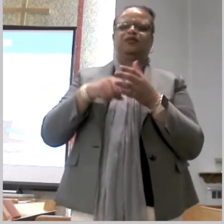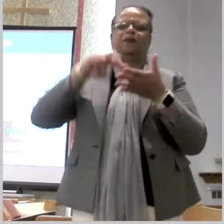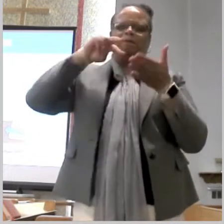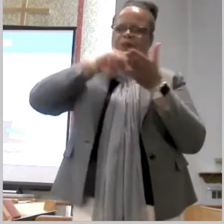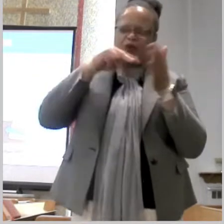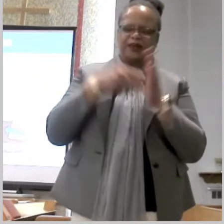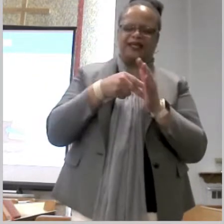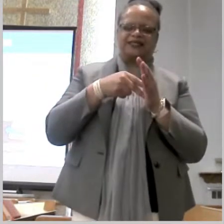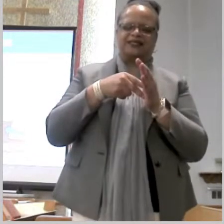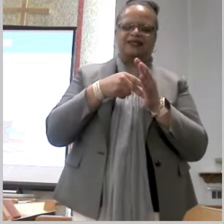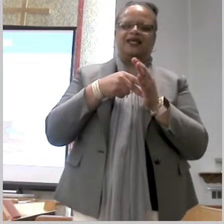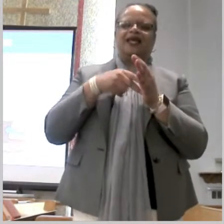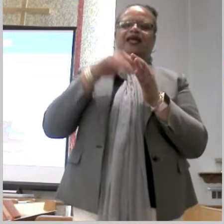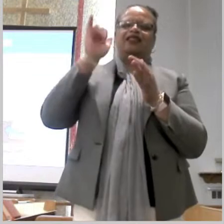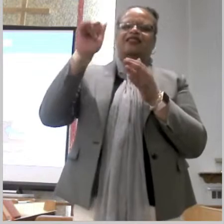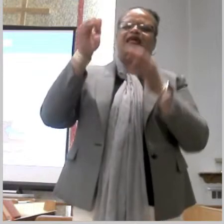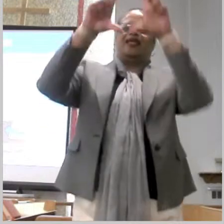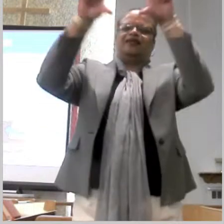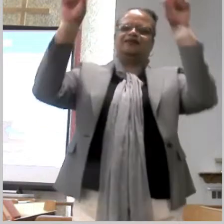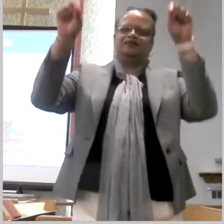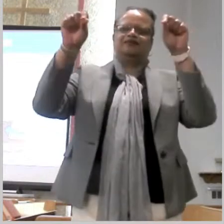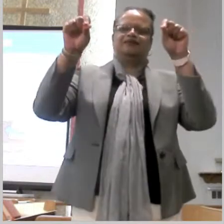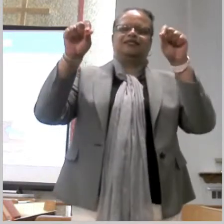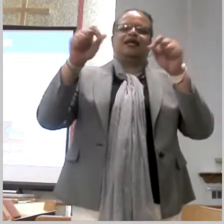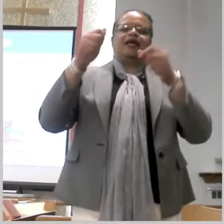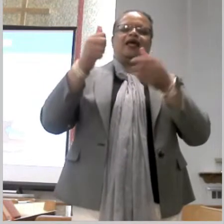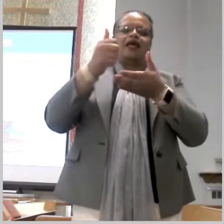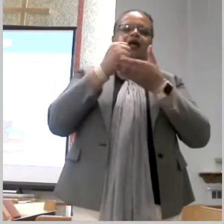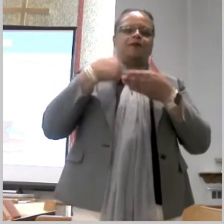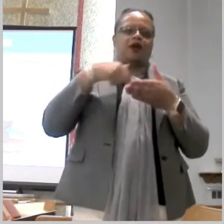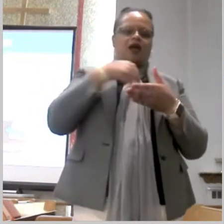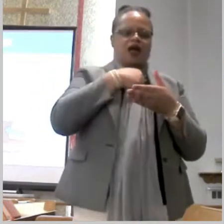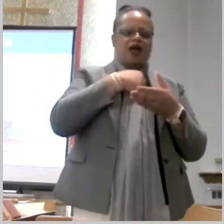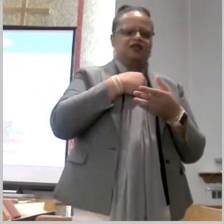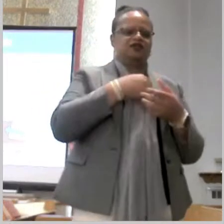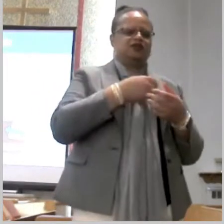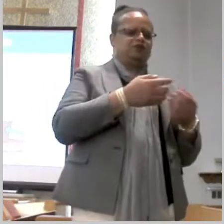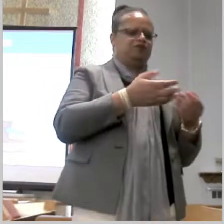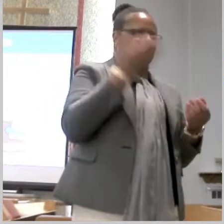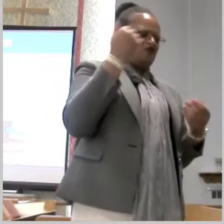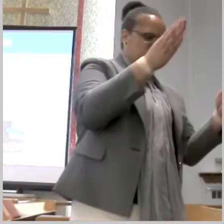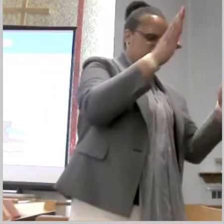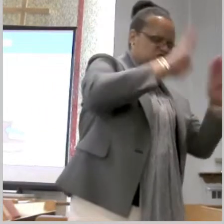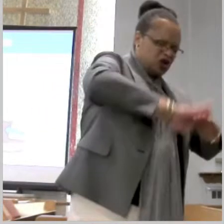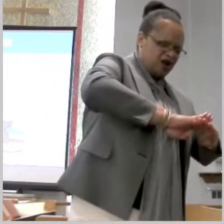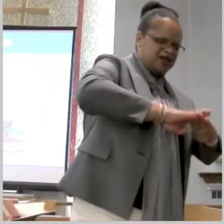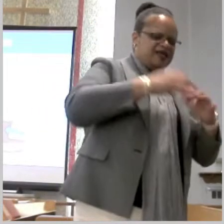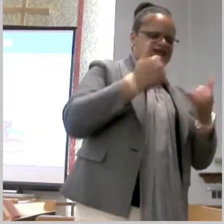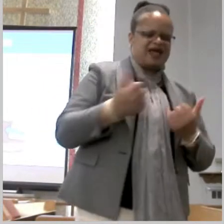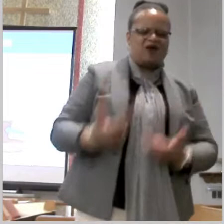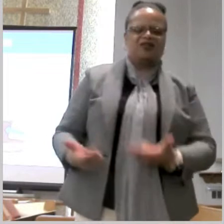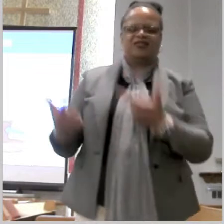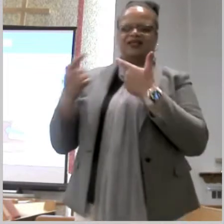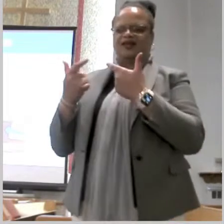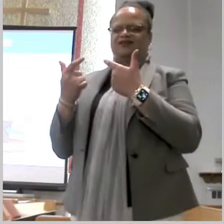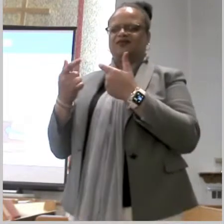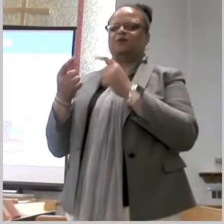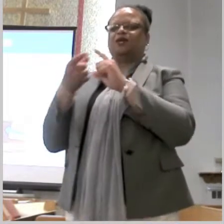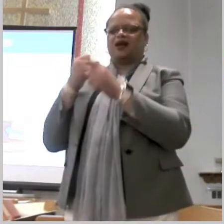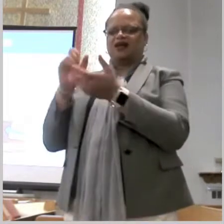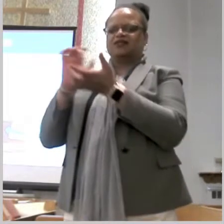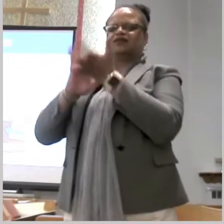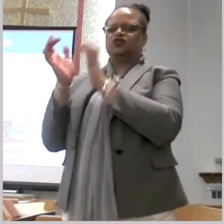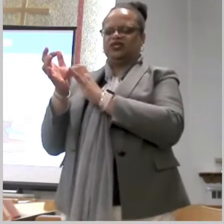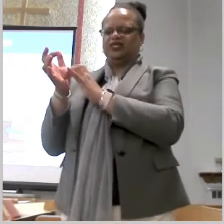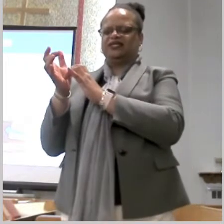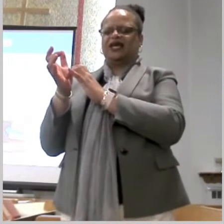literally taken us from death to life. And we are so, so, so thankful, Father. And thankful for you, Lord Jesus,